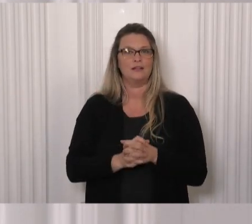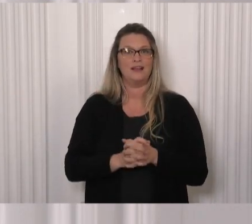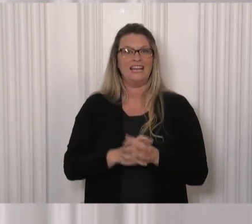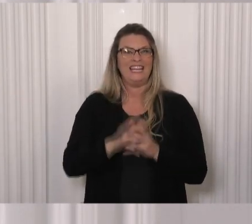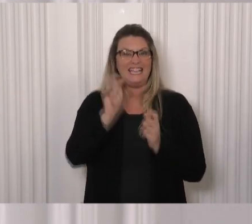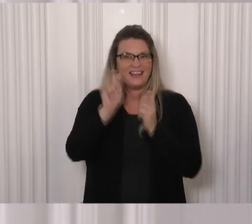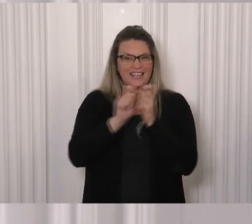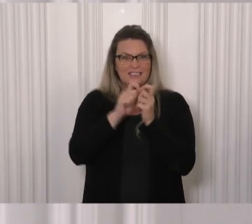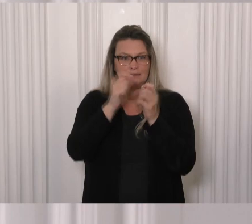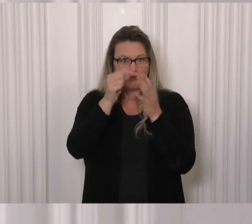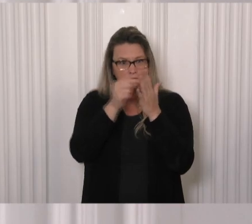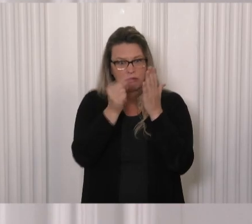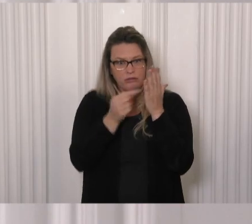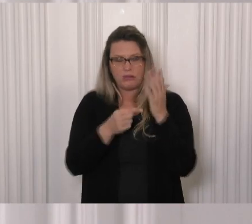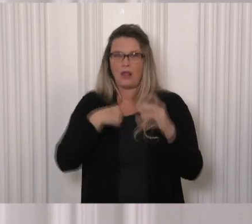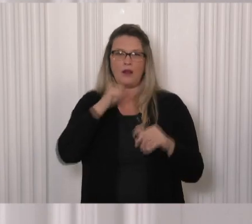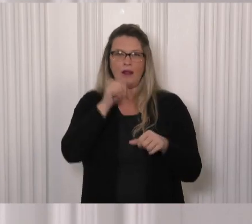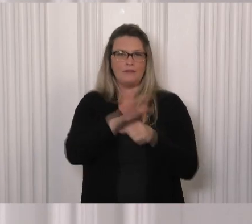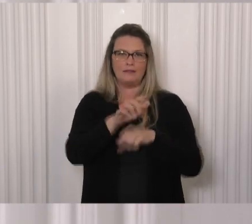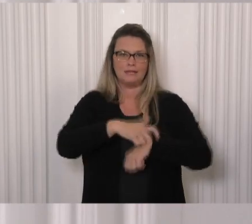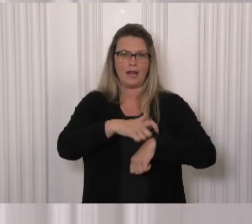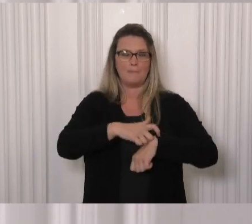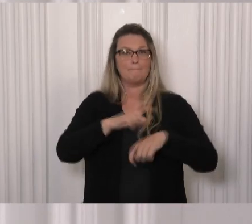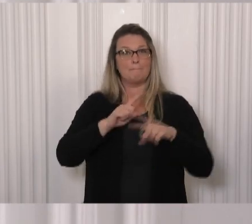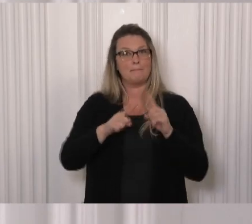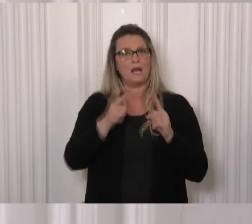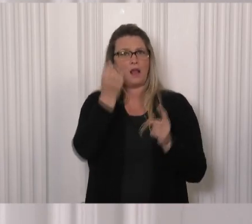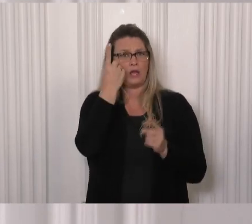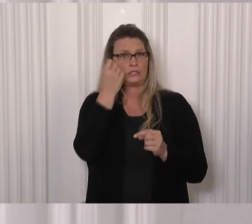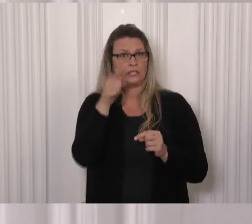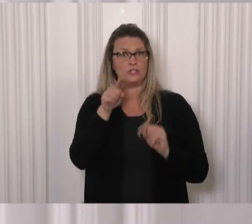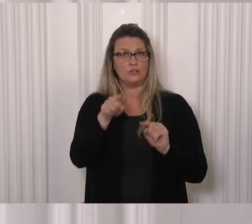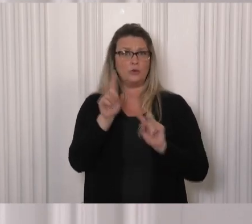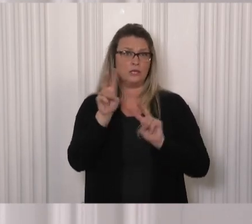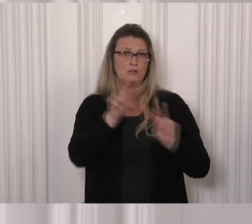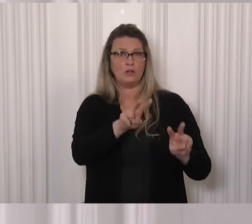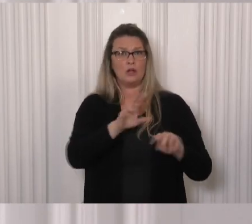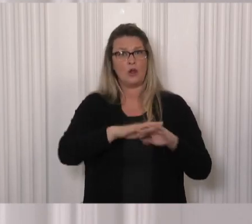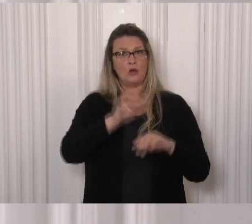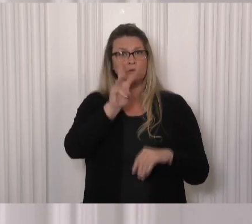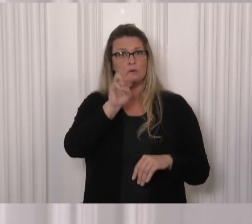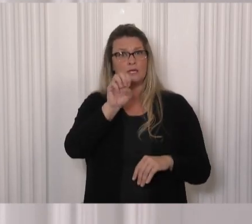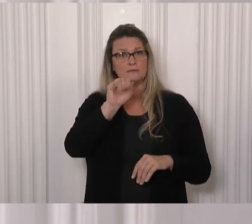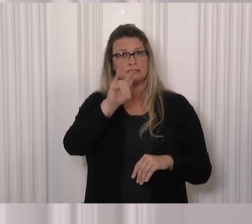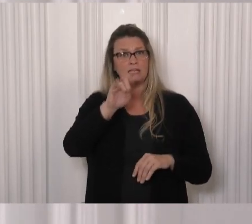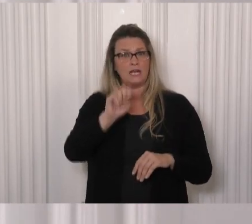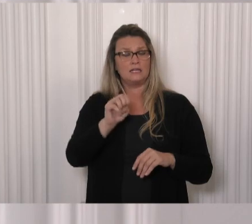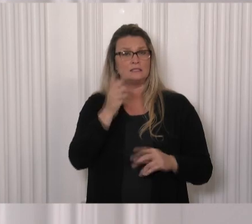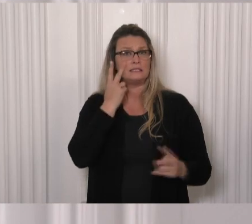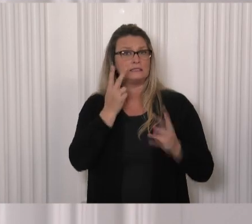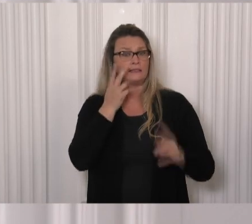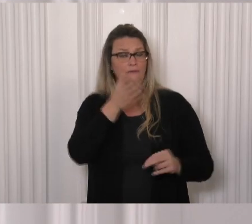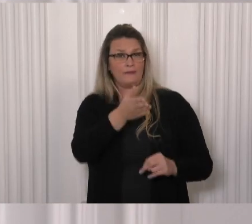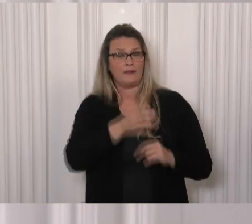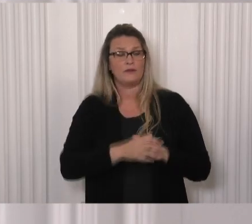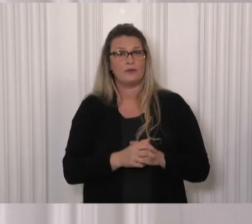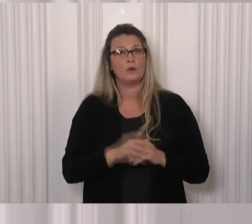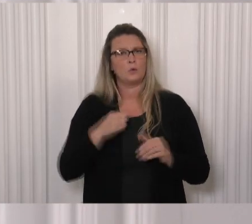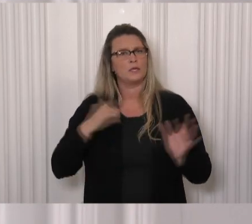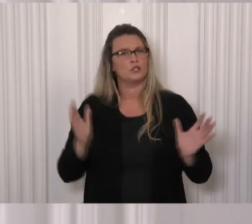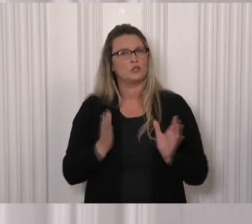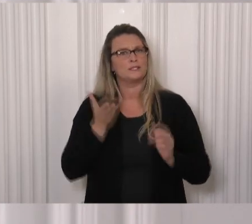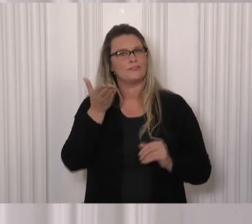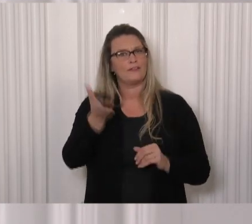this would be lengthy to sit here and do, but rest assured that many of our businesses are included as critical infrastructure. So we would urge you to go to